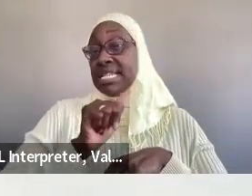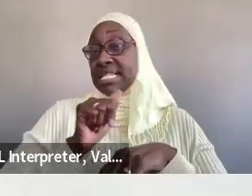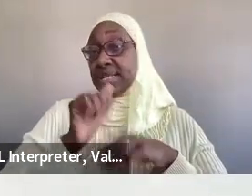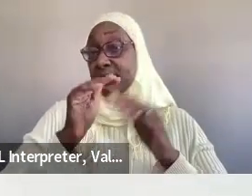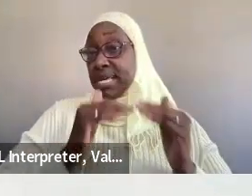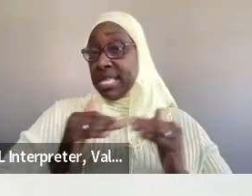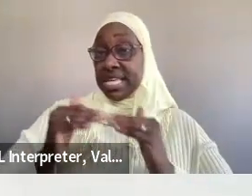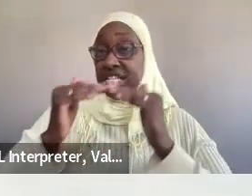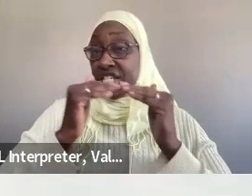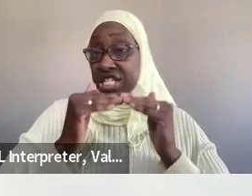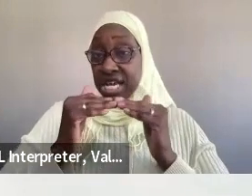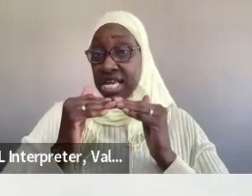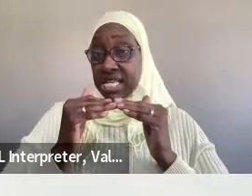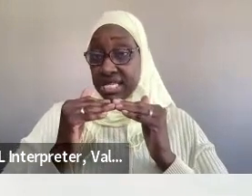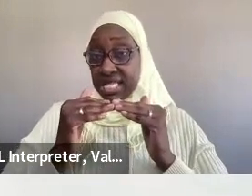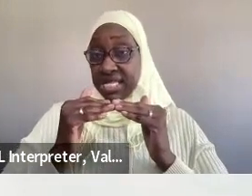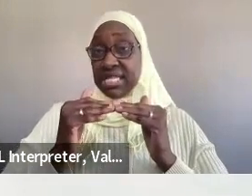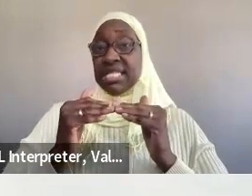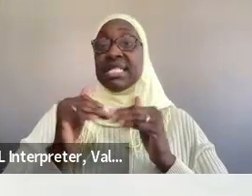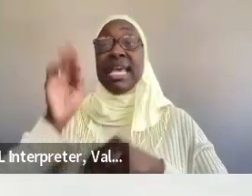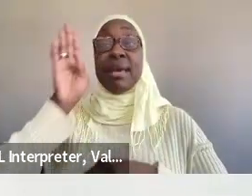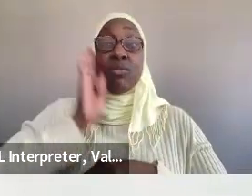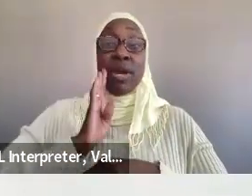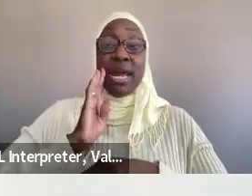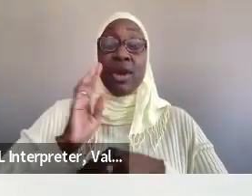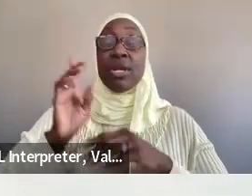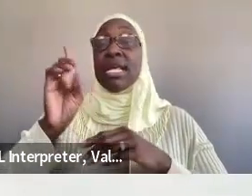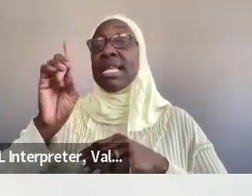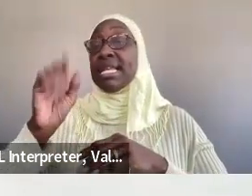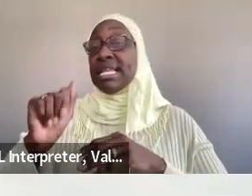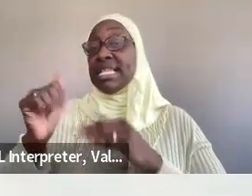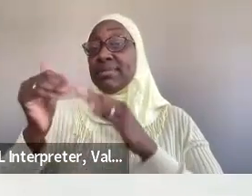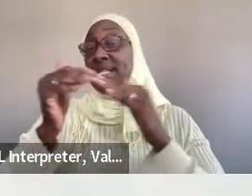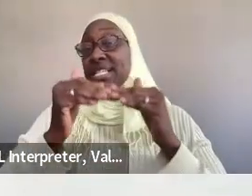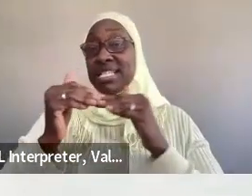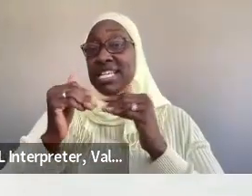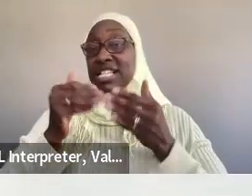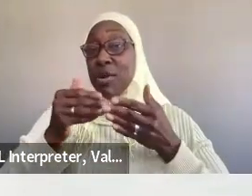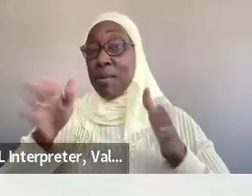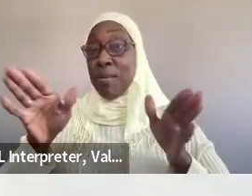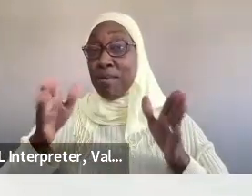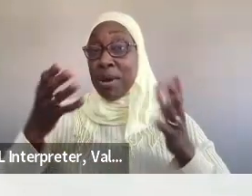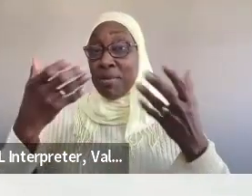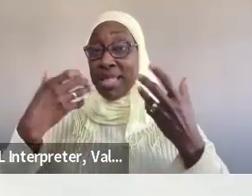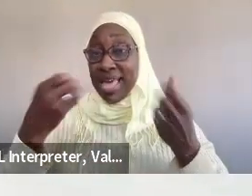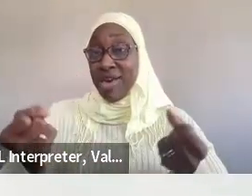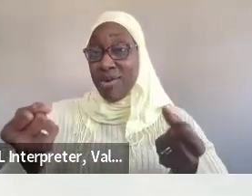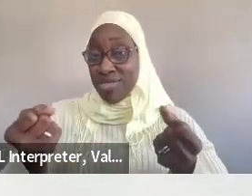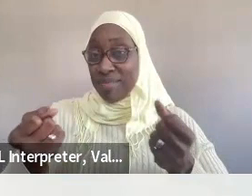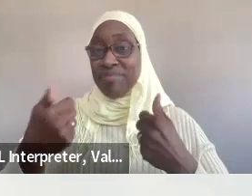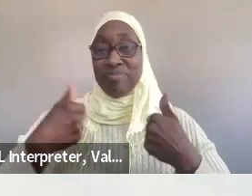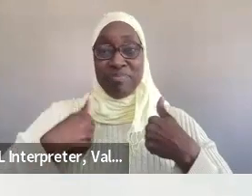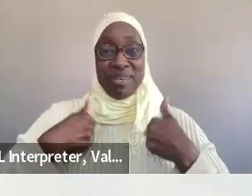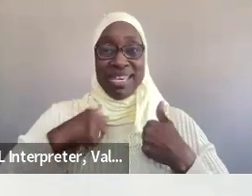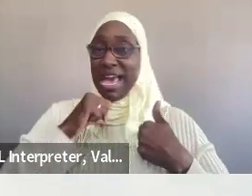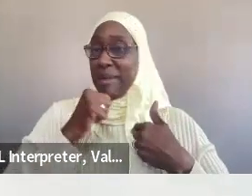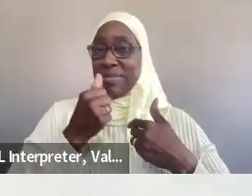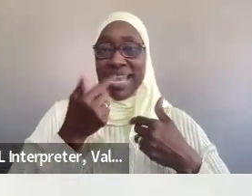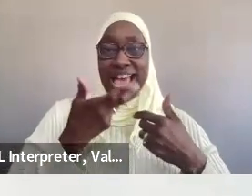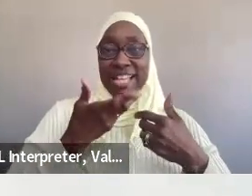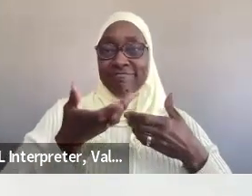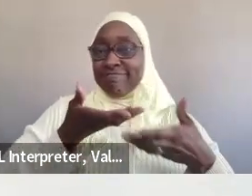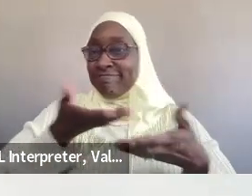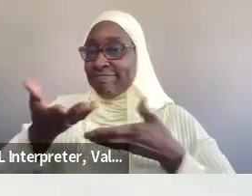Public Health. And like as usual, I'm not moderating today. There's a person from Brown University who's going to be moderating